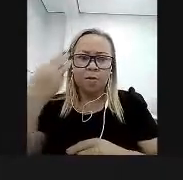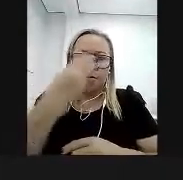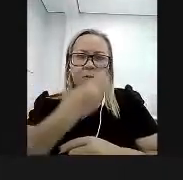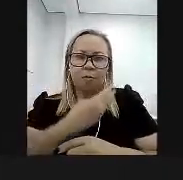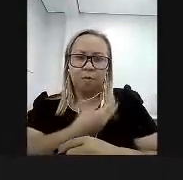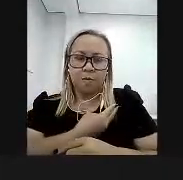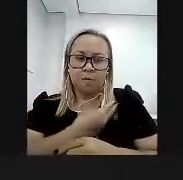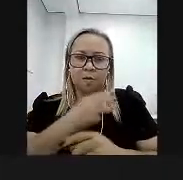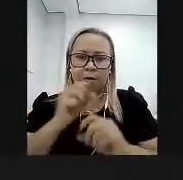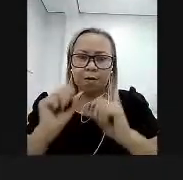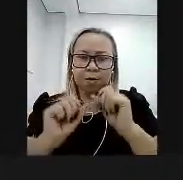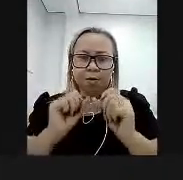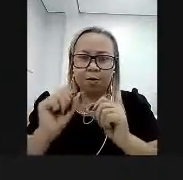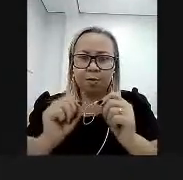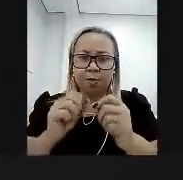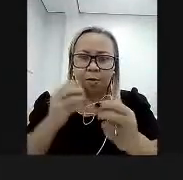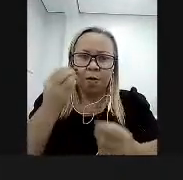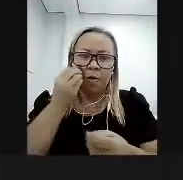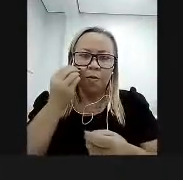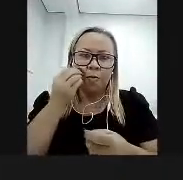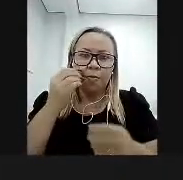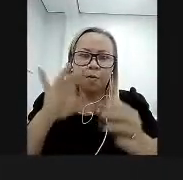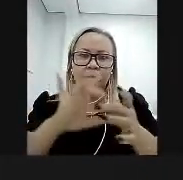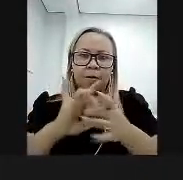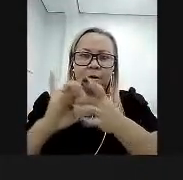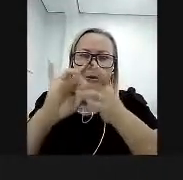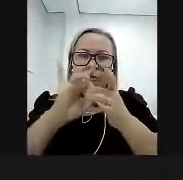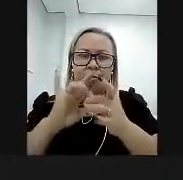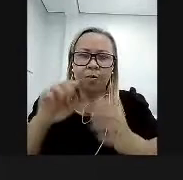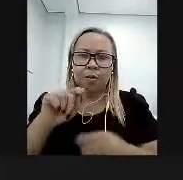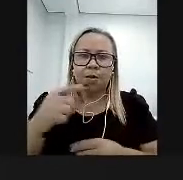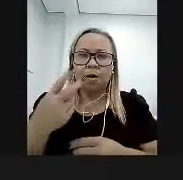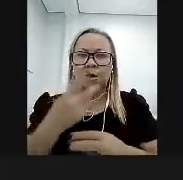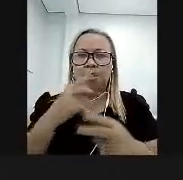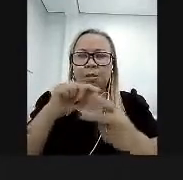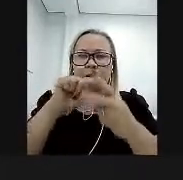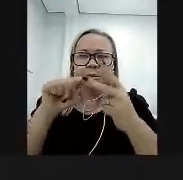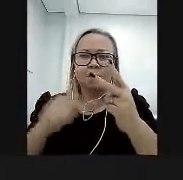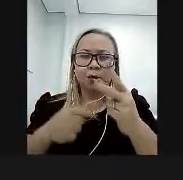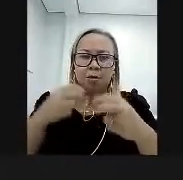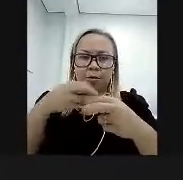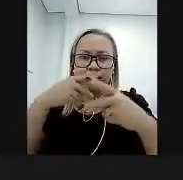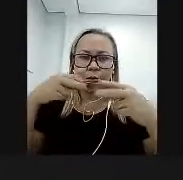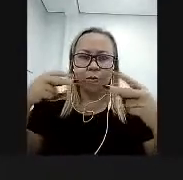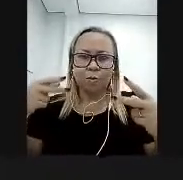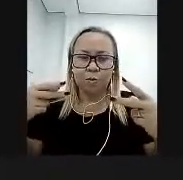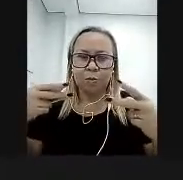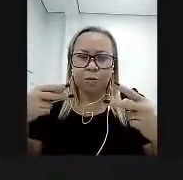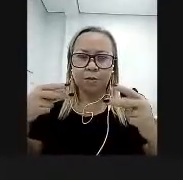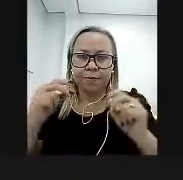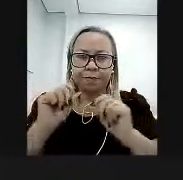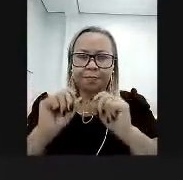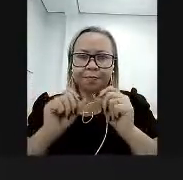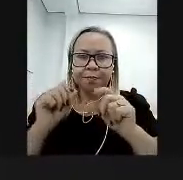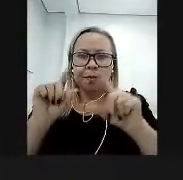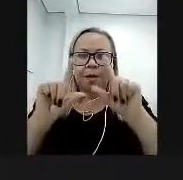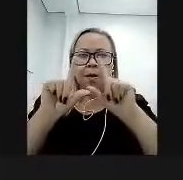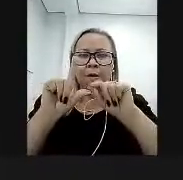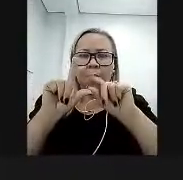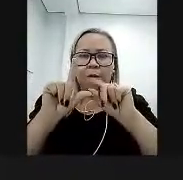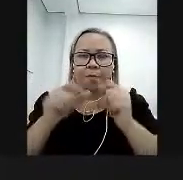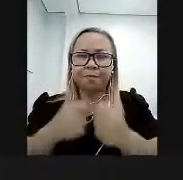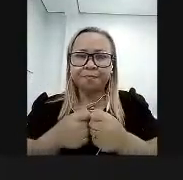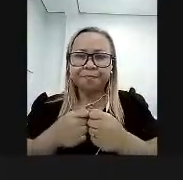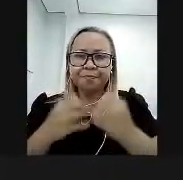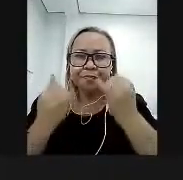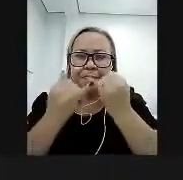Holy Mary. And because I wanted to link them together, they